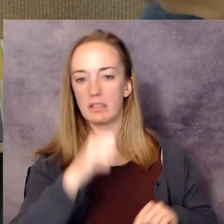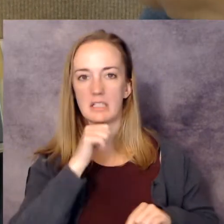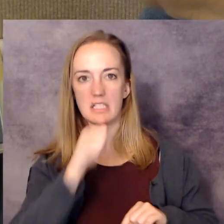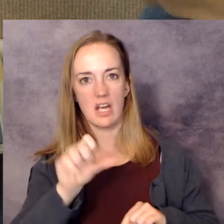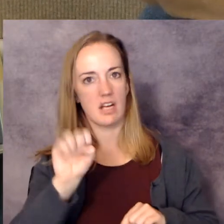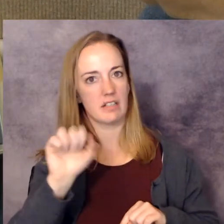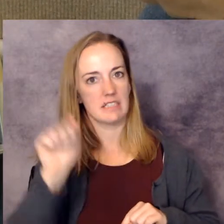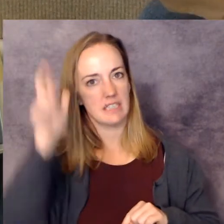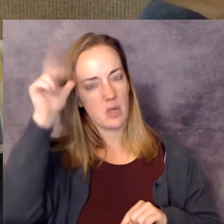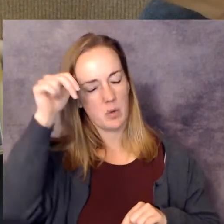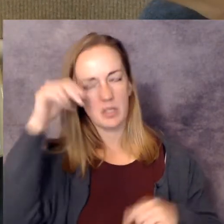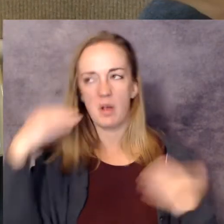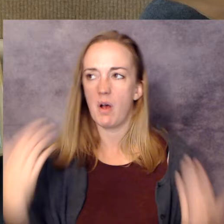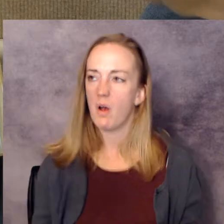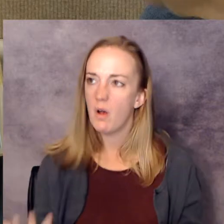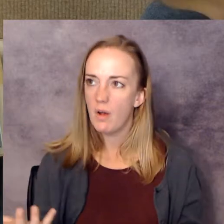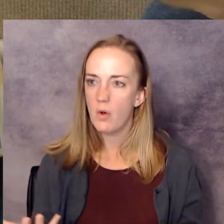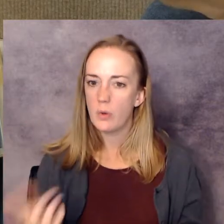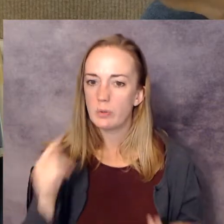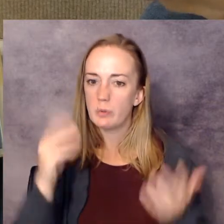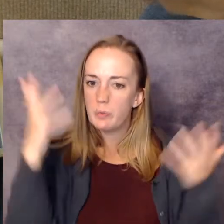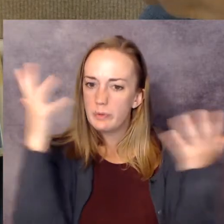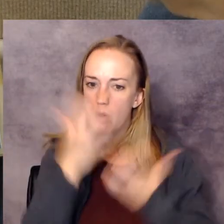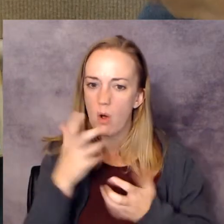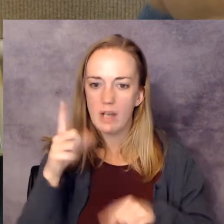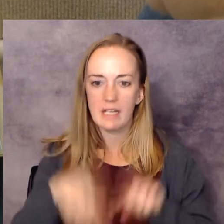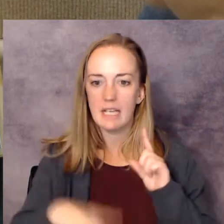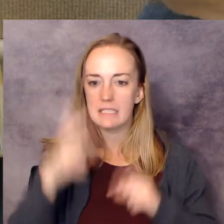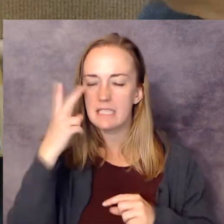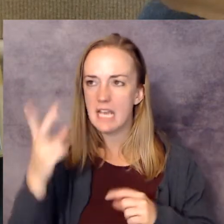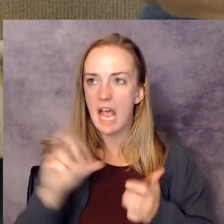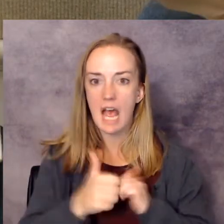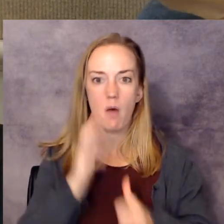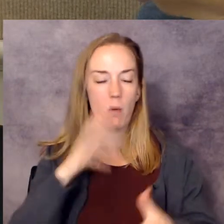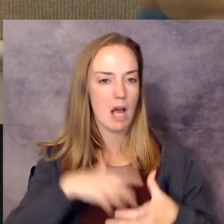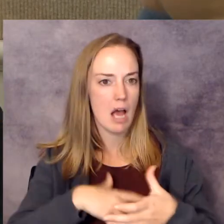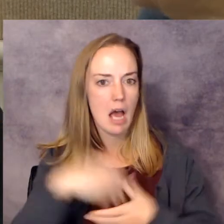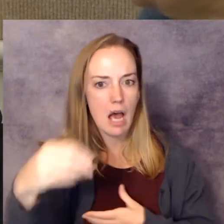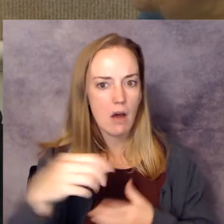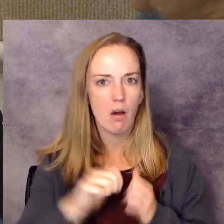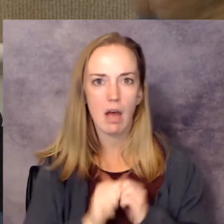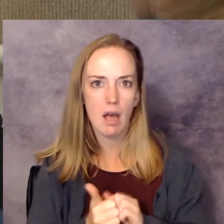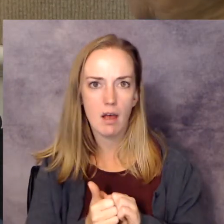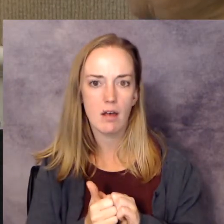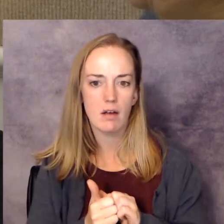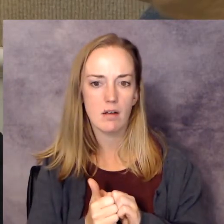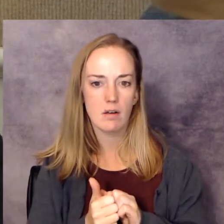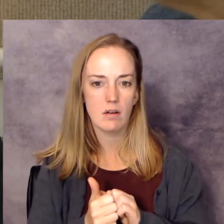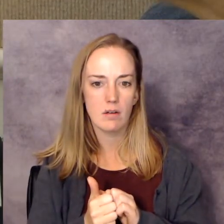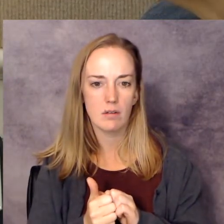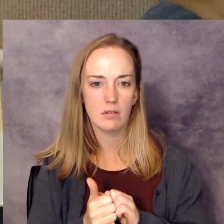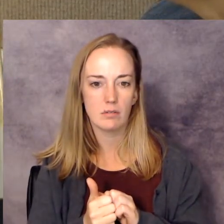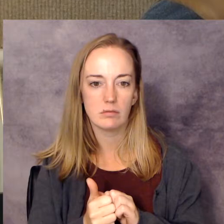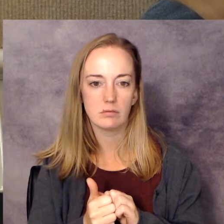Oh no, it is too dark to see. How will Pete get out?